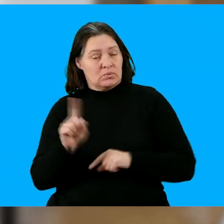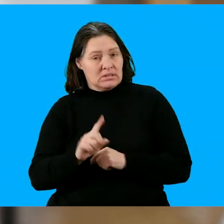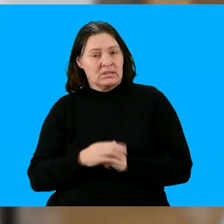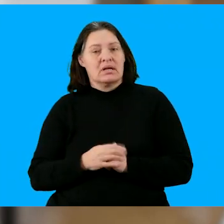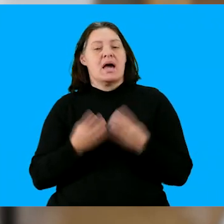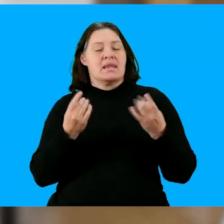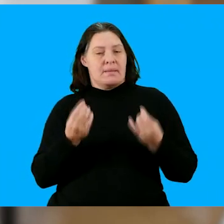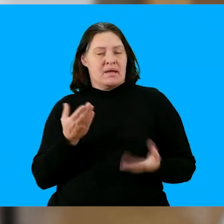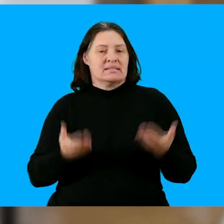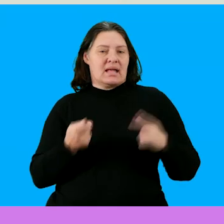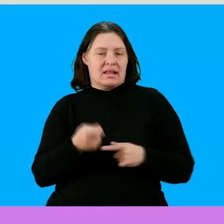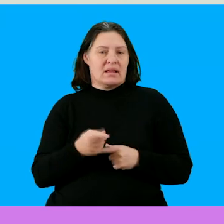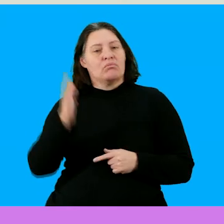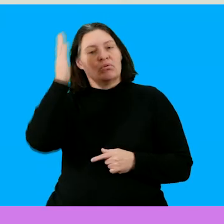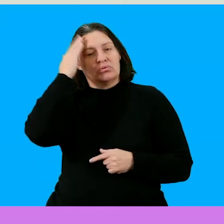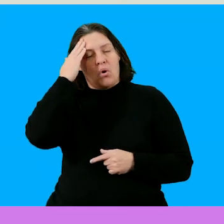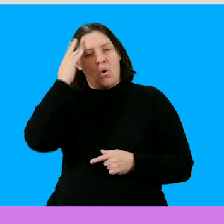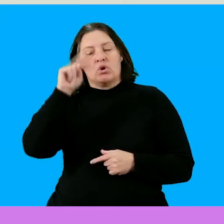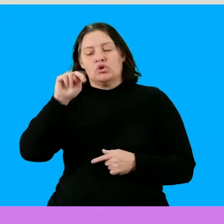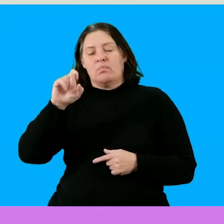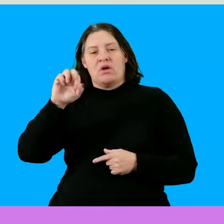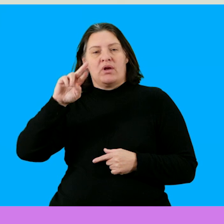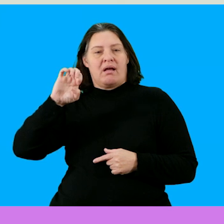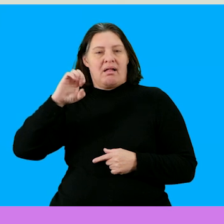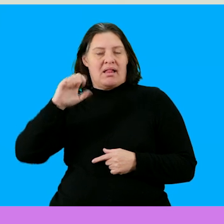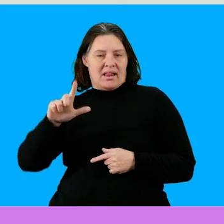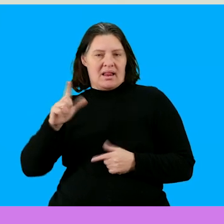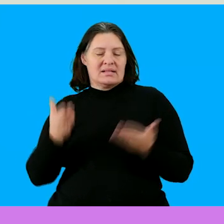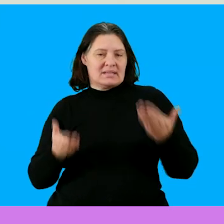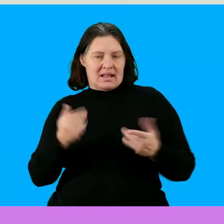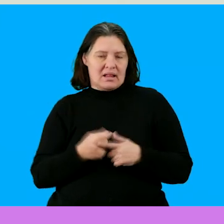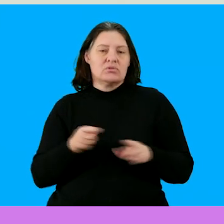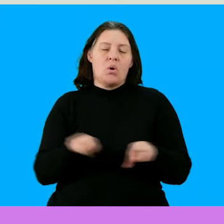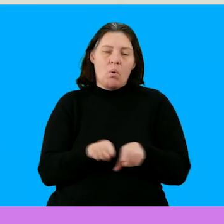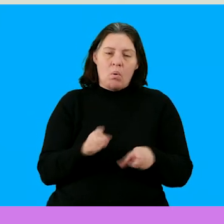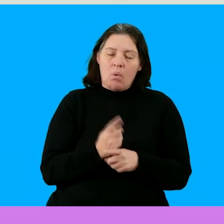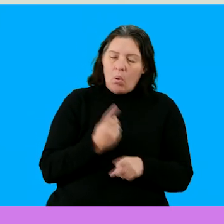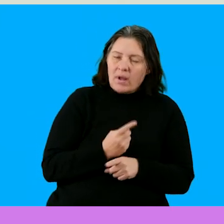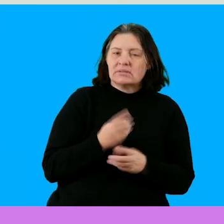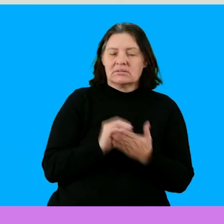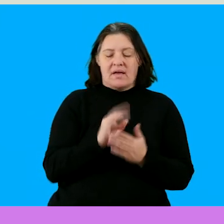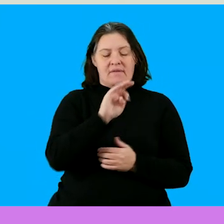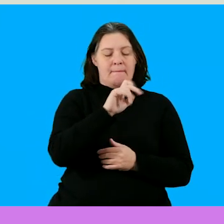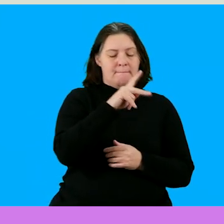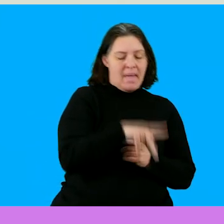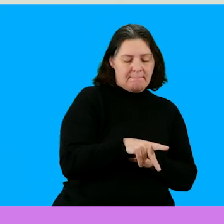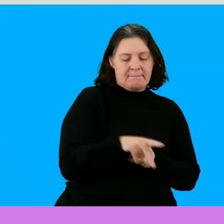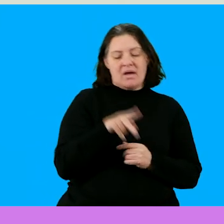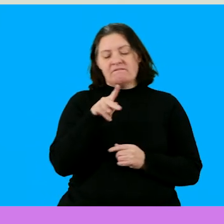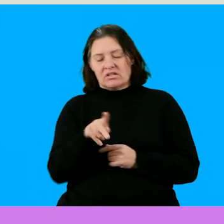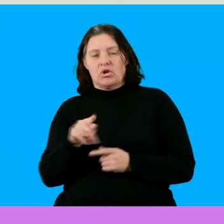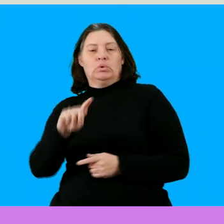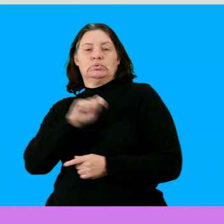from today's lesson is that a number scale is also known as a numerical scale. Okay? It's always written in the form where we have the